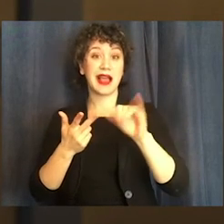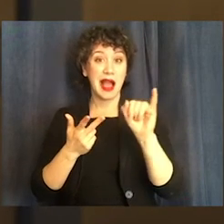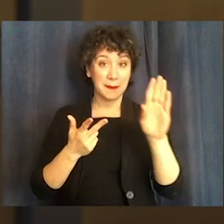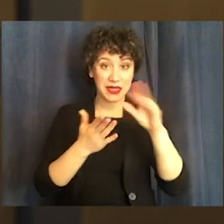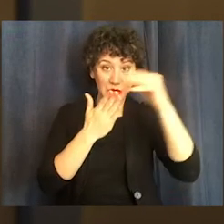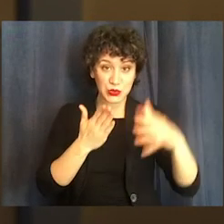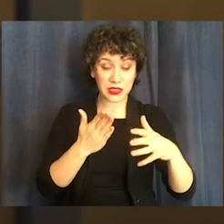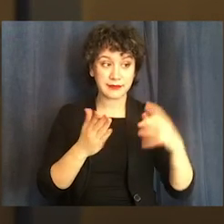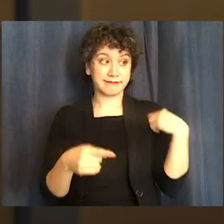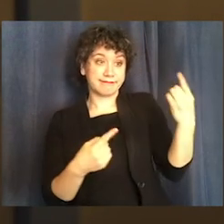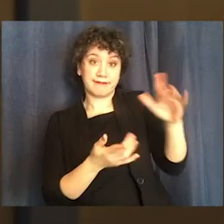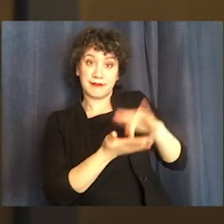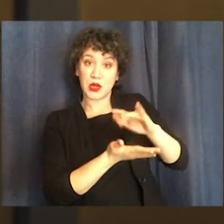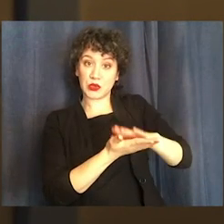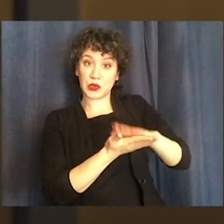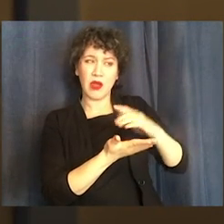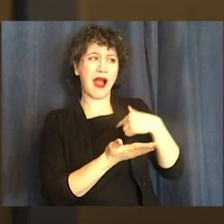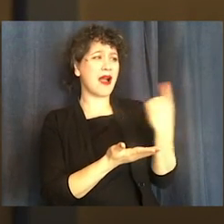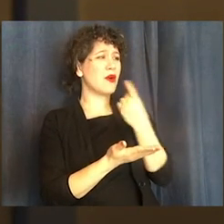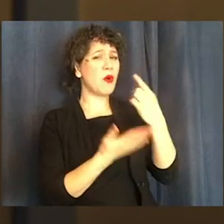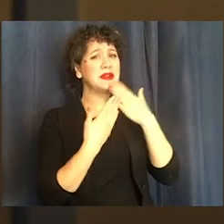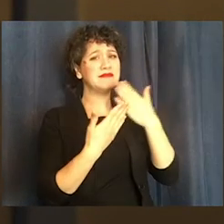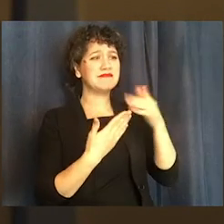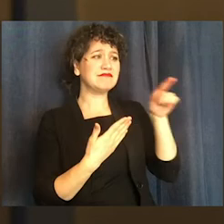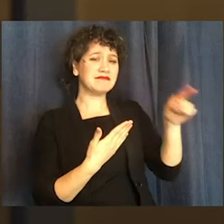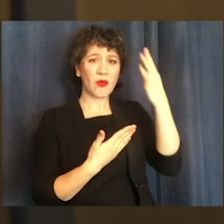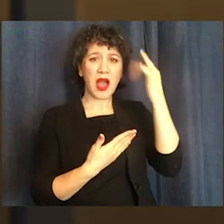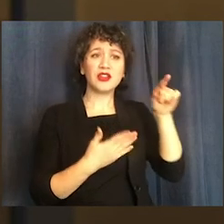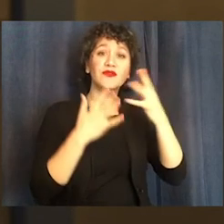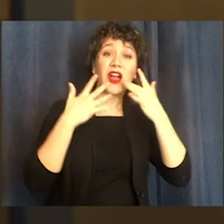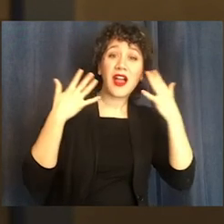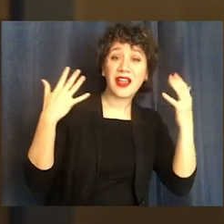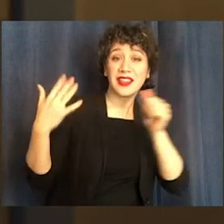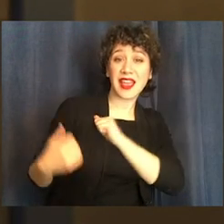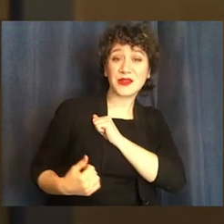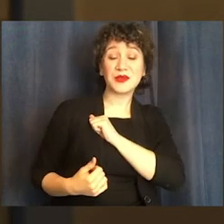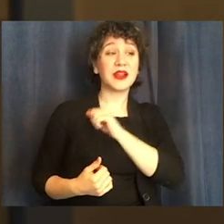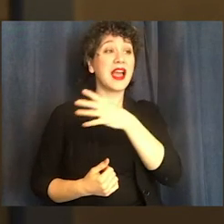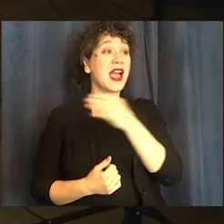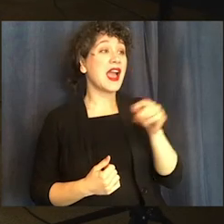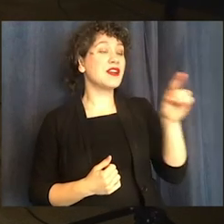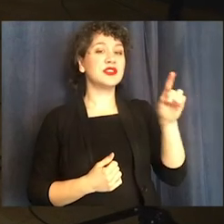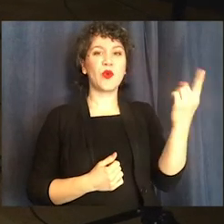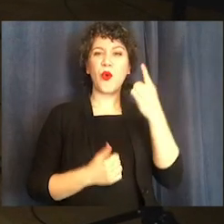on her face. Without further ado, I present to you Izzy singing Long Live.